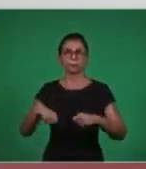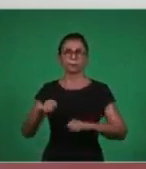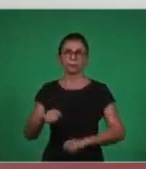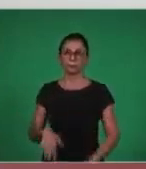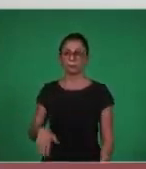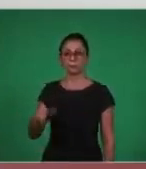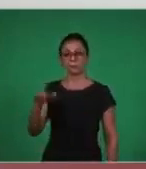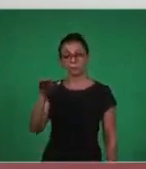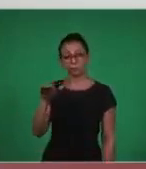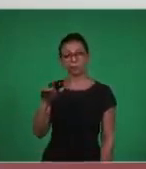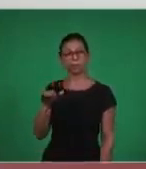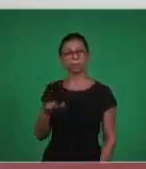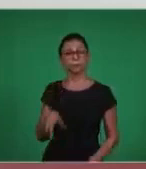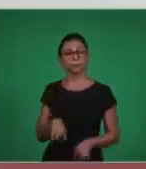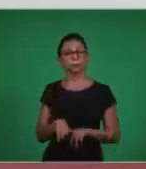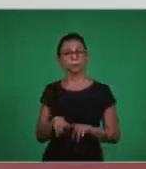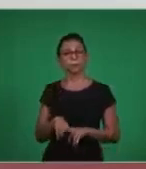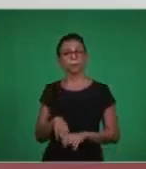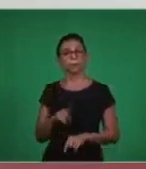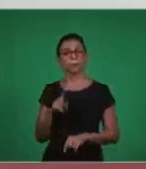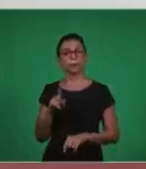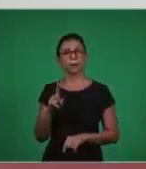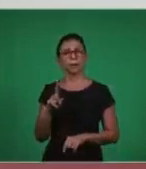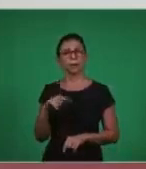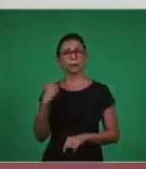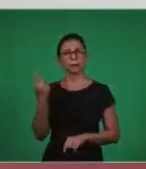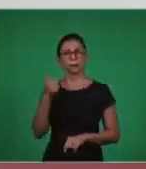and also the people, our sisters.